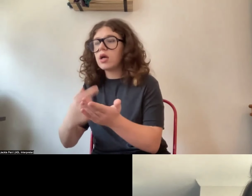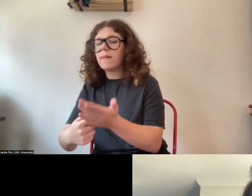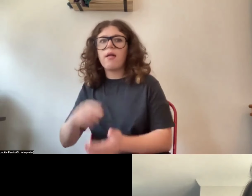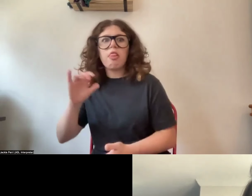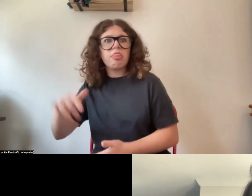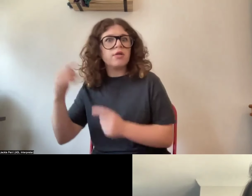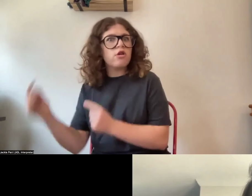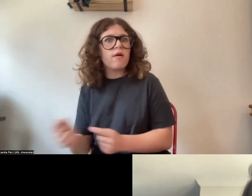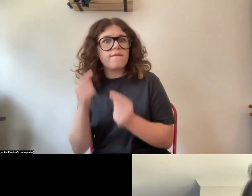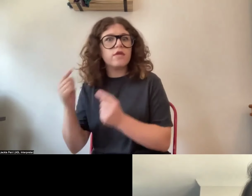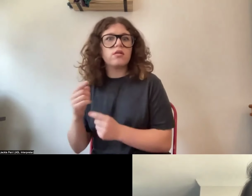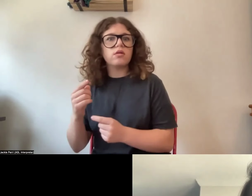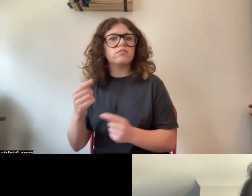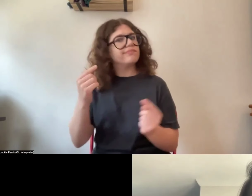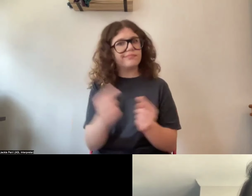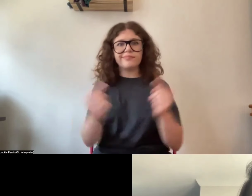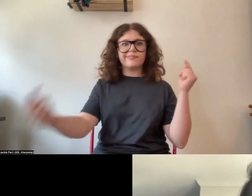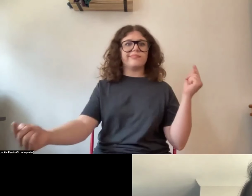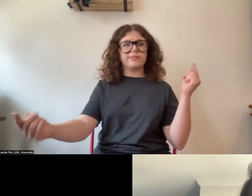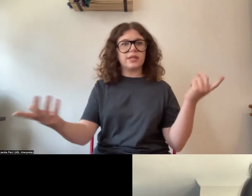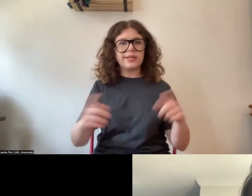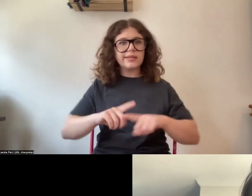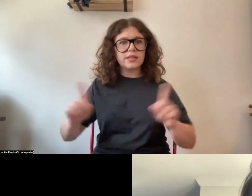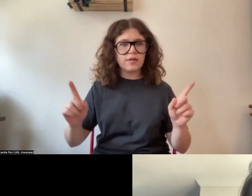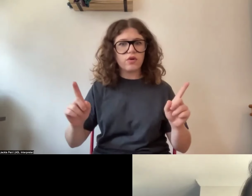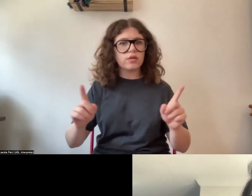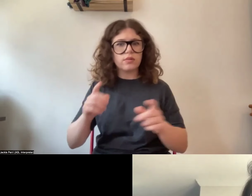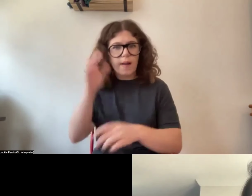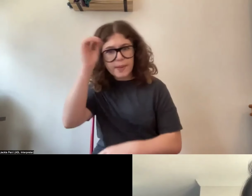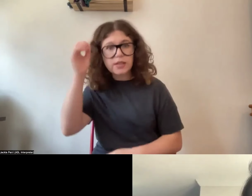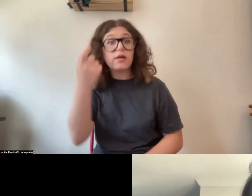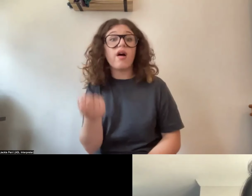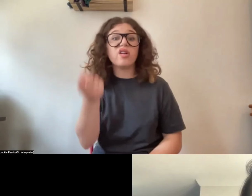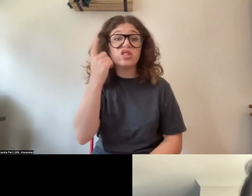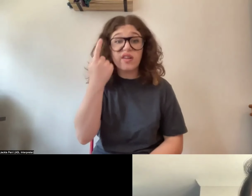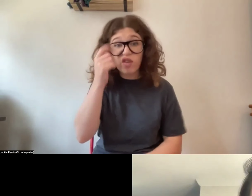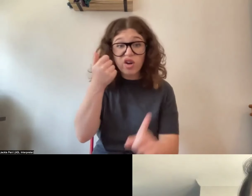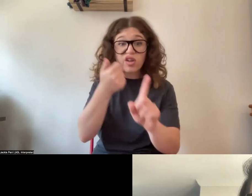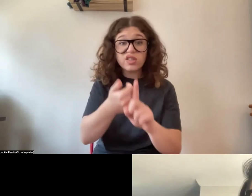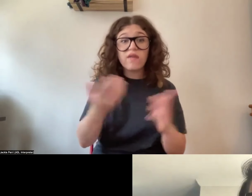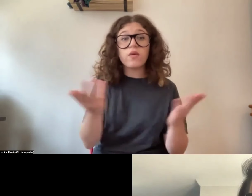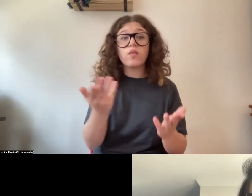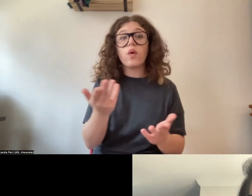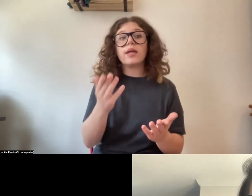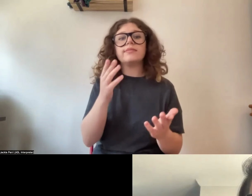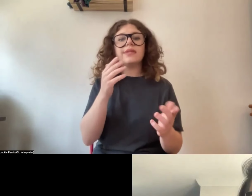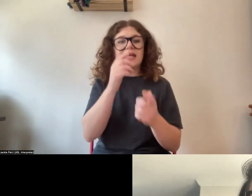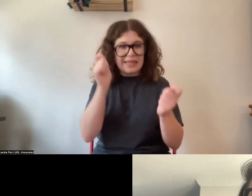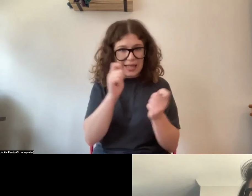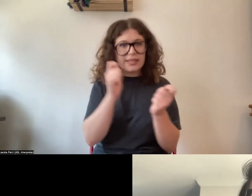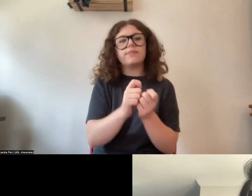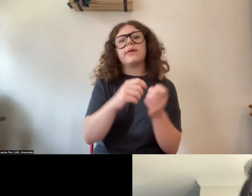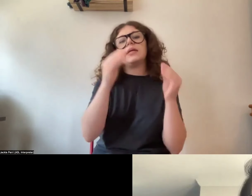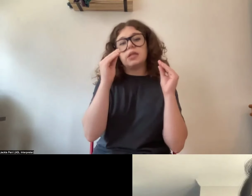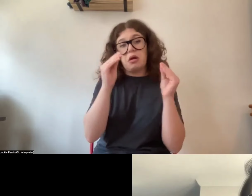I think the important piece is understanding for yourself, what is it that's being taught, what is happening,